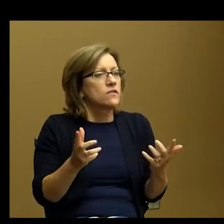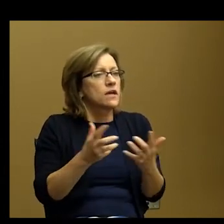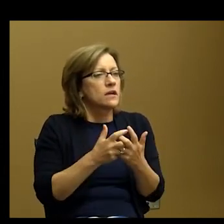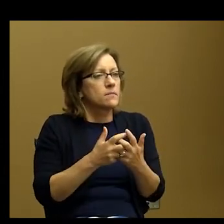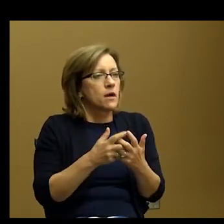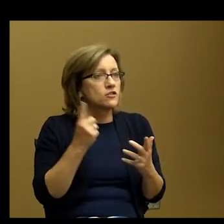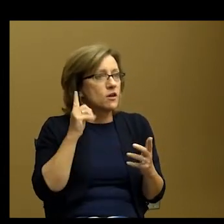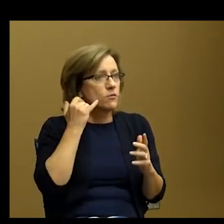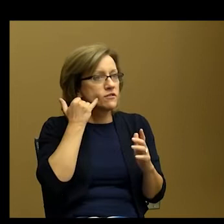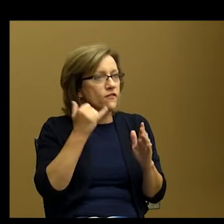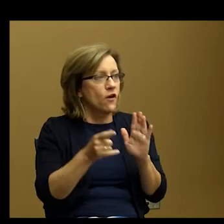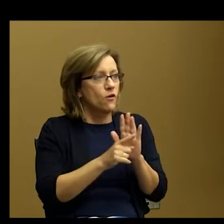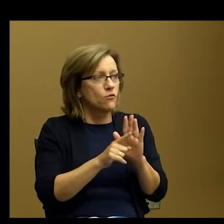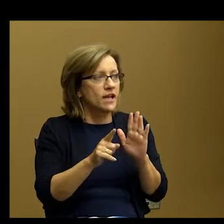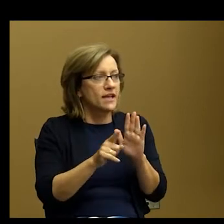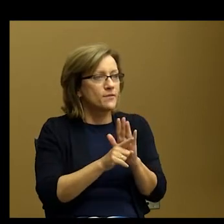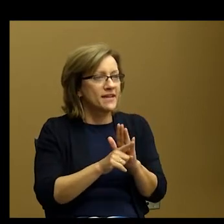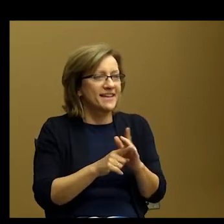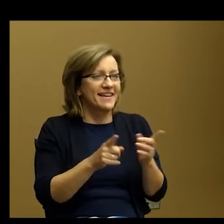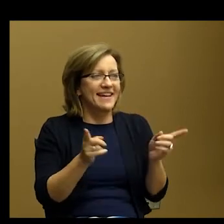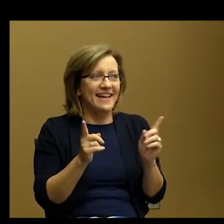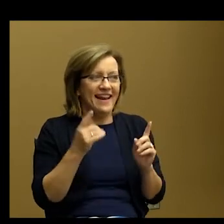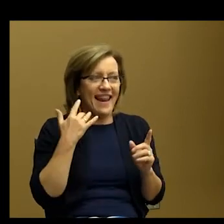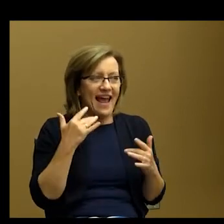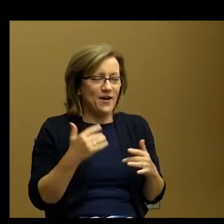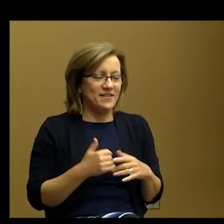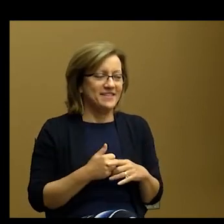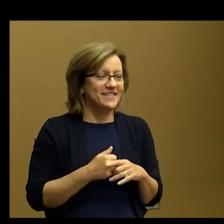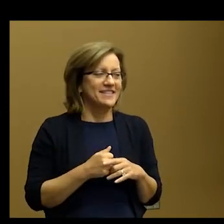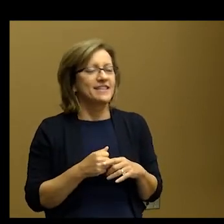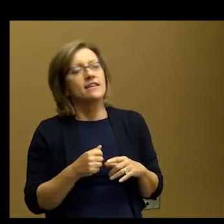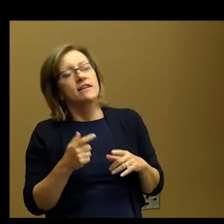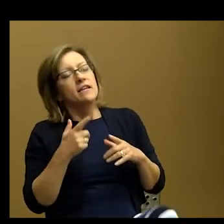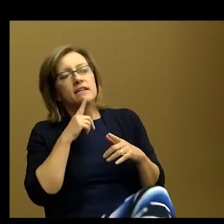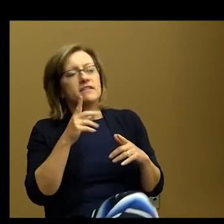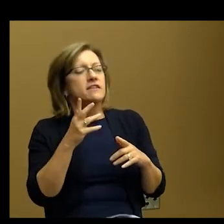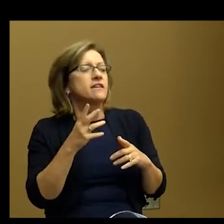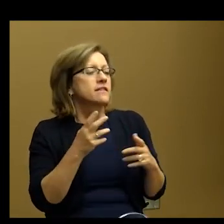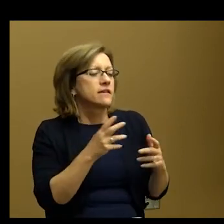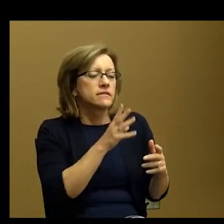2 and 3 symbols, be it speech, be it sign, be it braille, be it